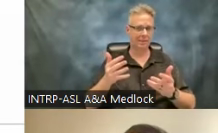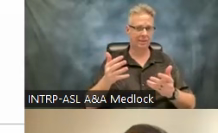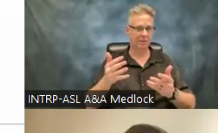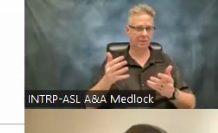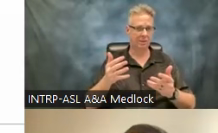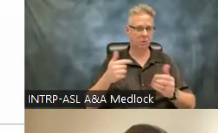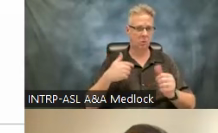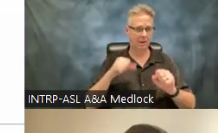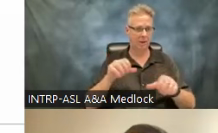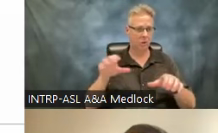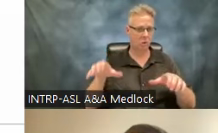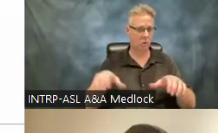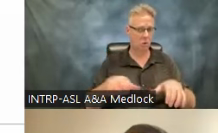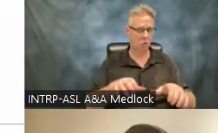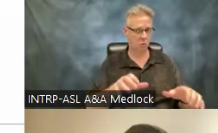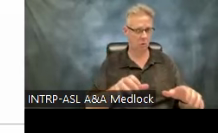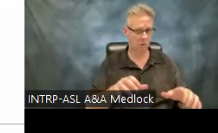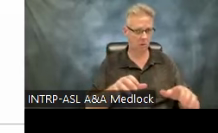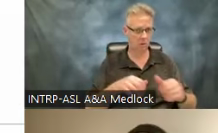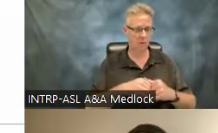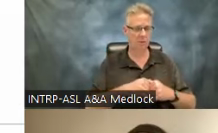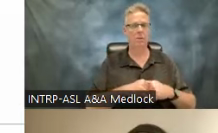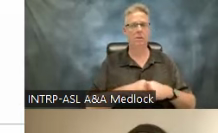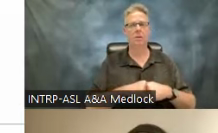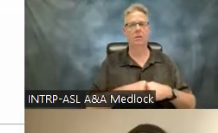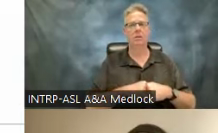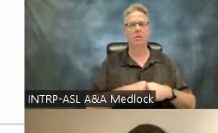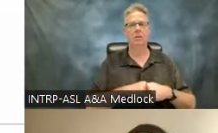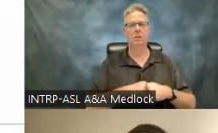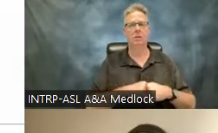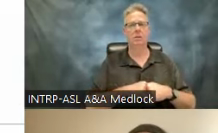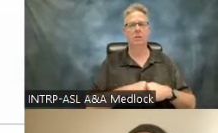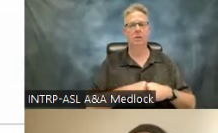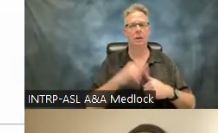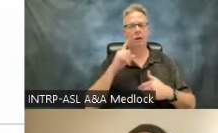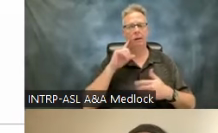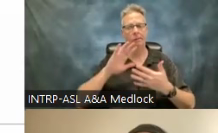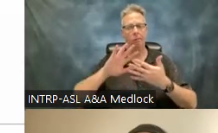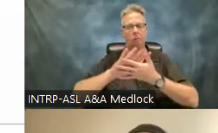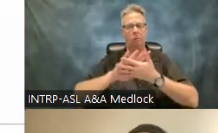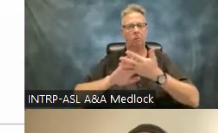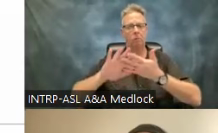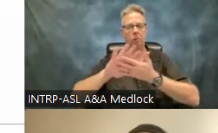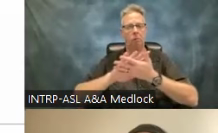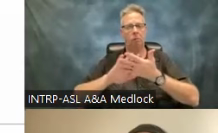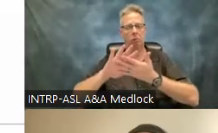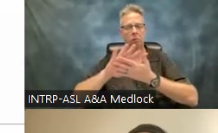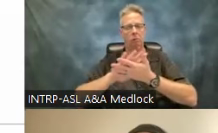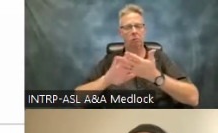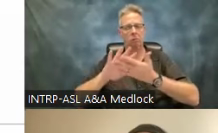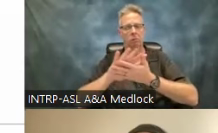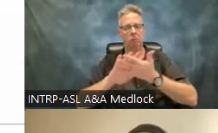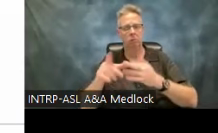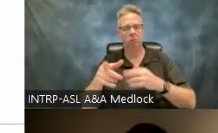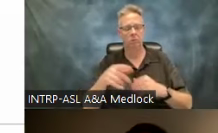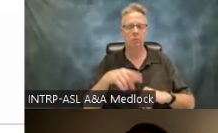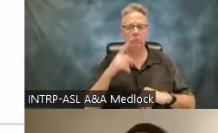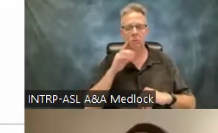do about that. I guess I was curious about the